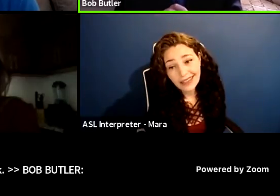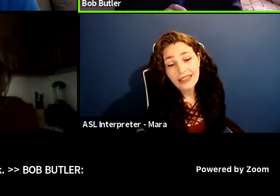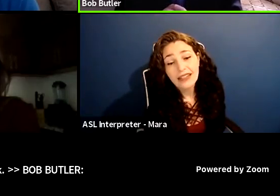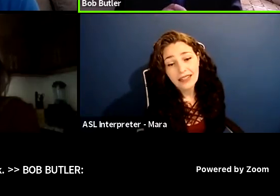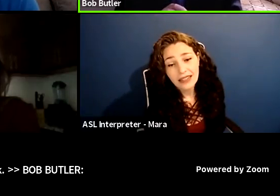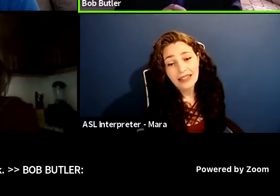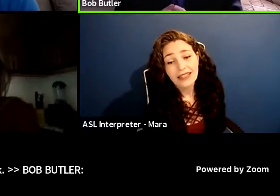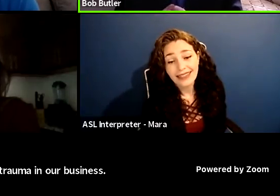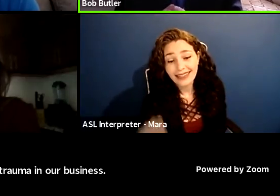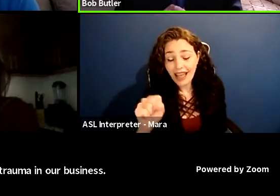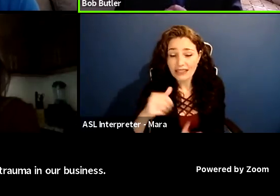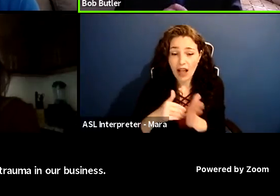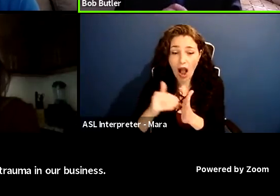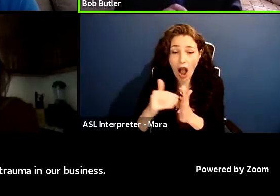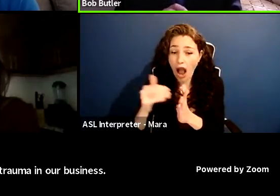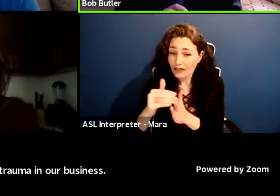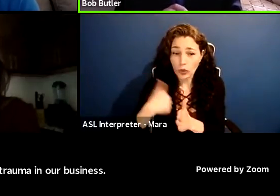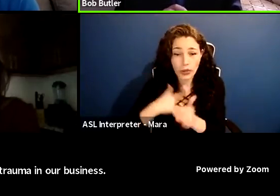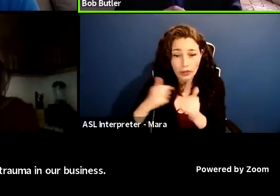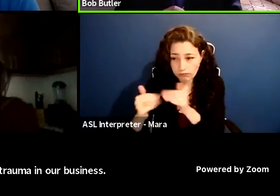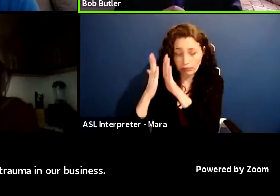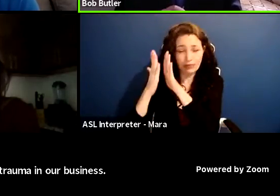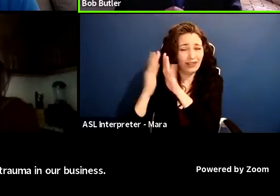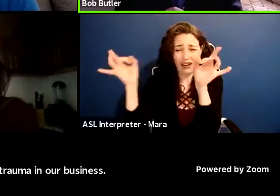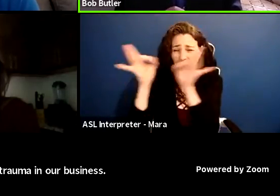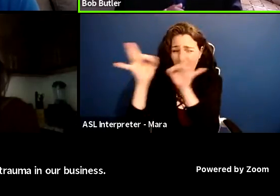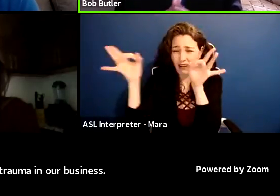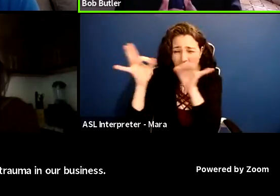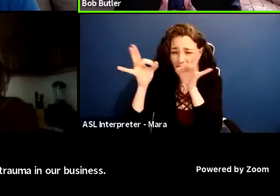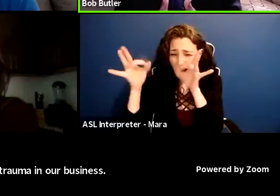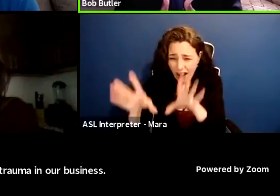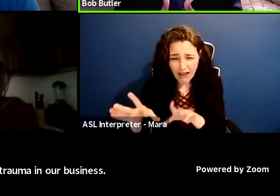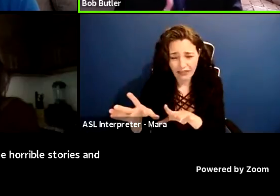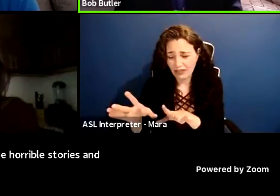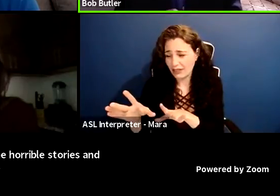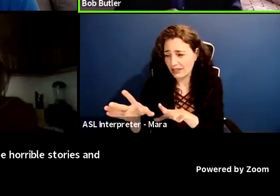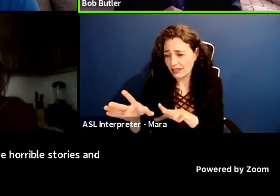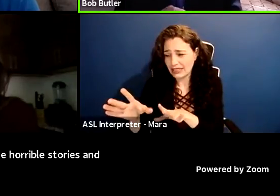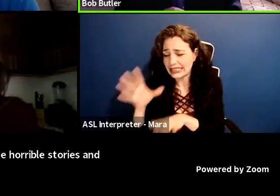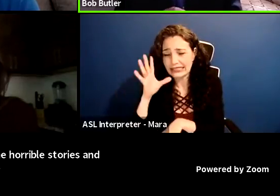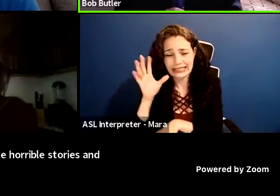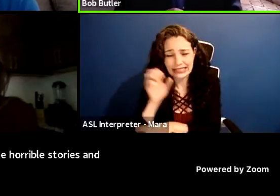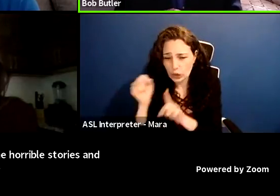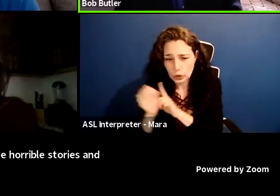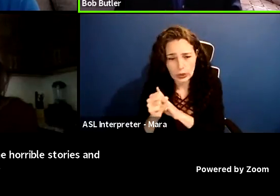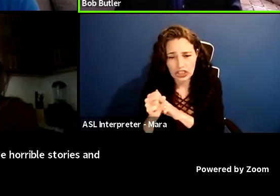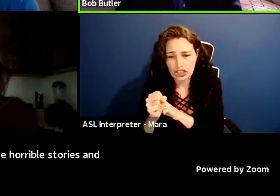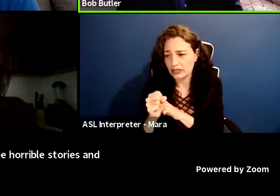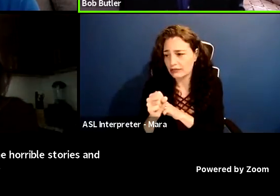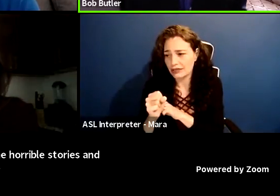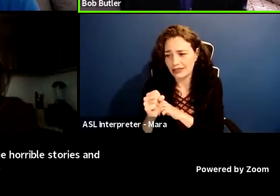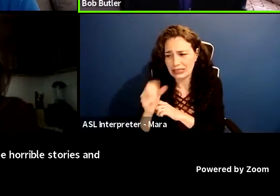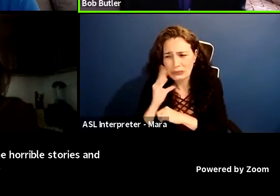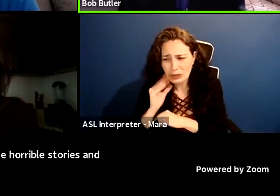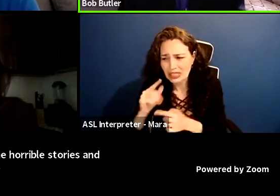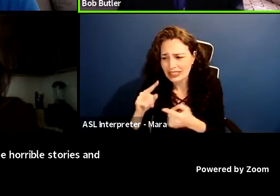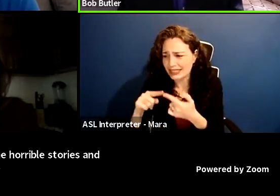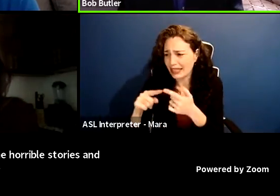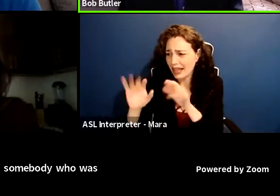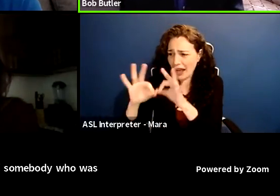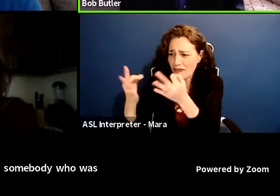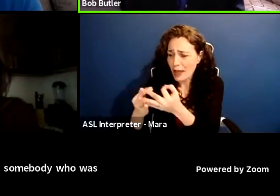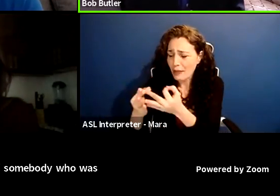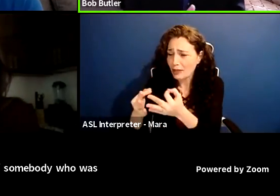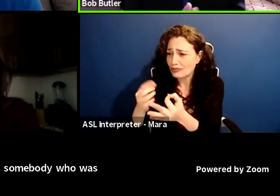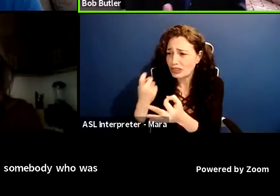scenes of those really horrible stories and talking to or trying to talk to the family of somebody who was just, shot by the police, or somebody who